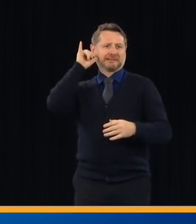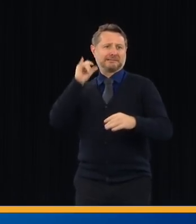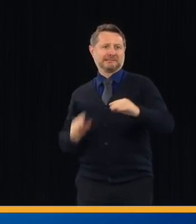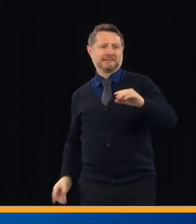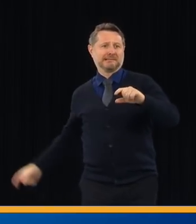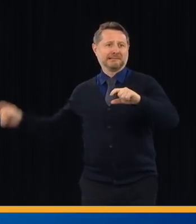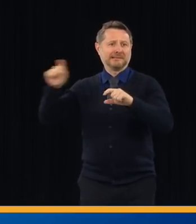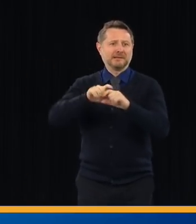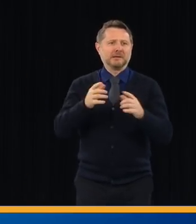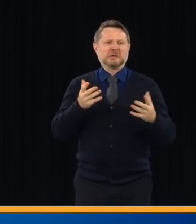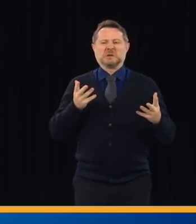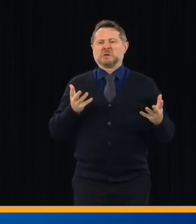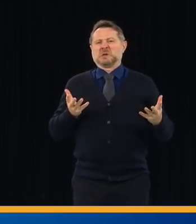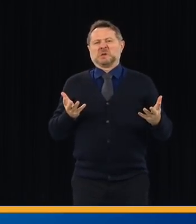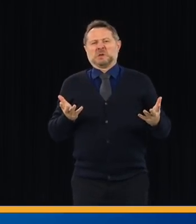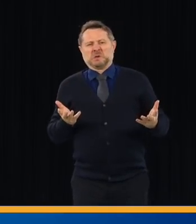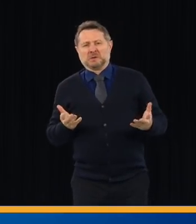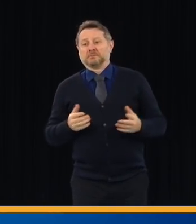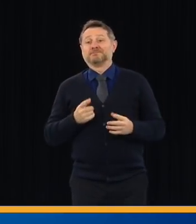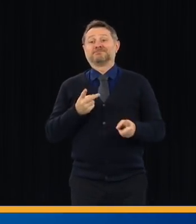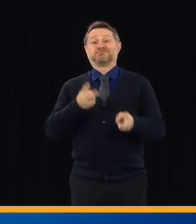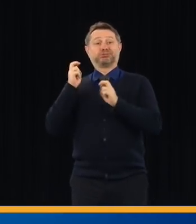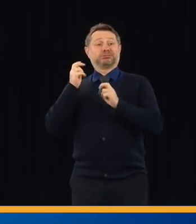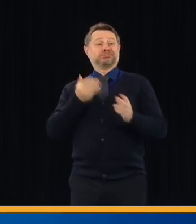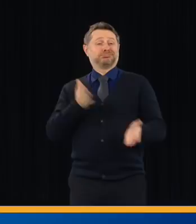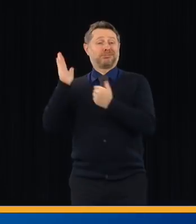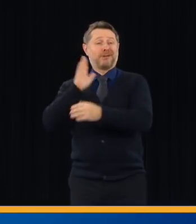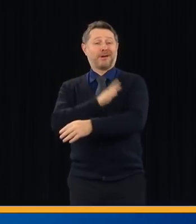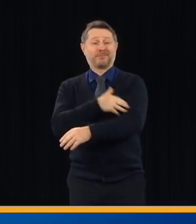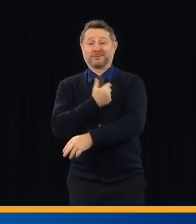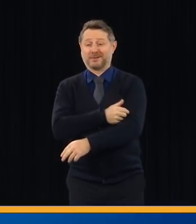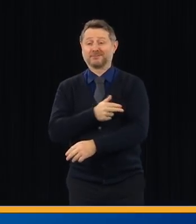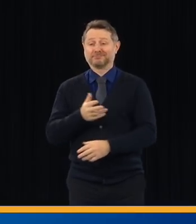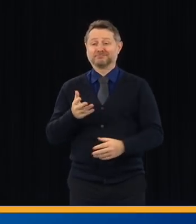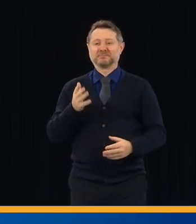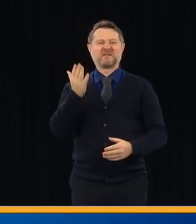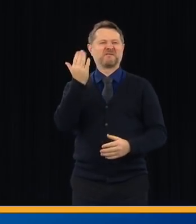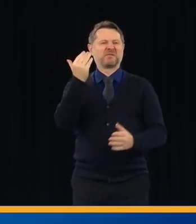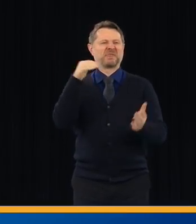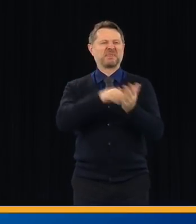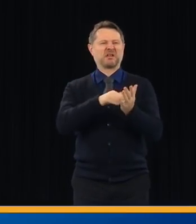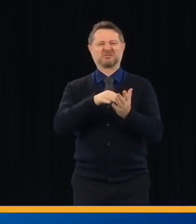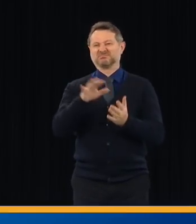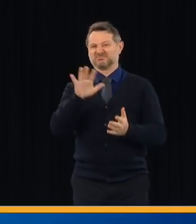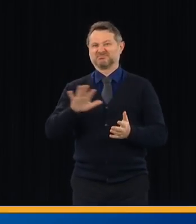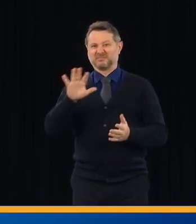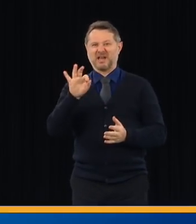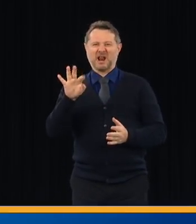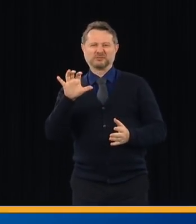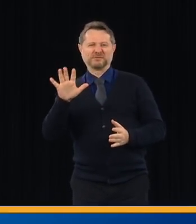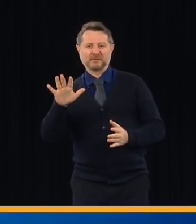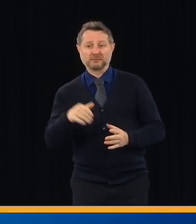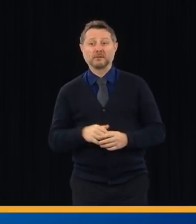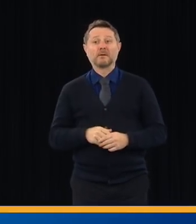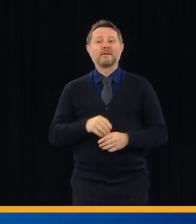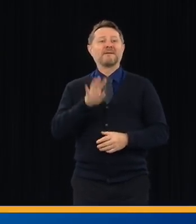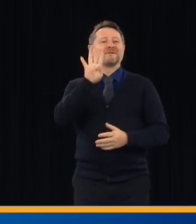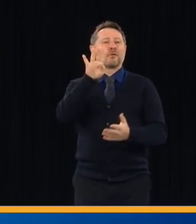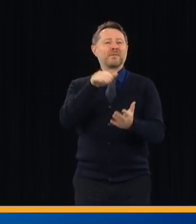Total hospitalizations, 15,000 people currently hospitalized, 4,000 ICU